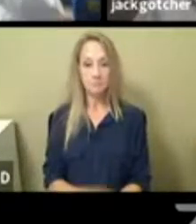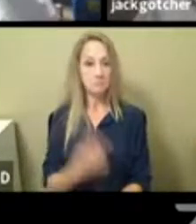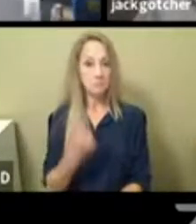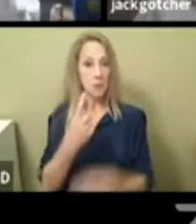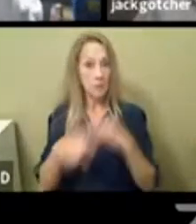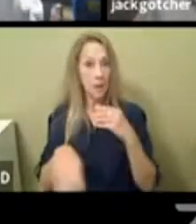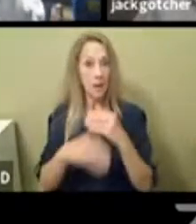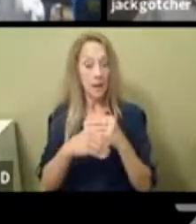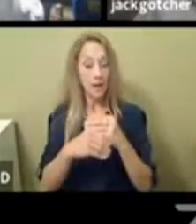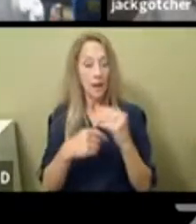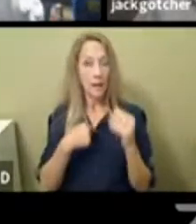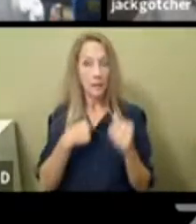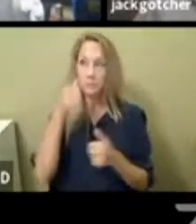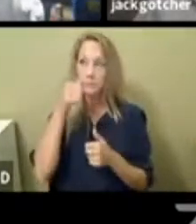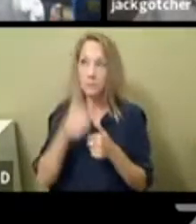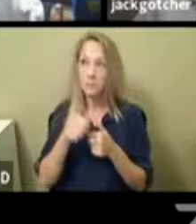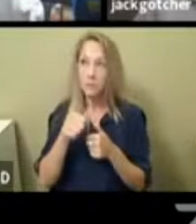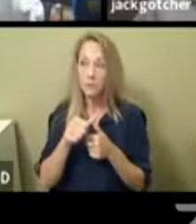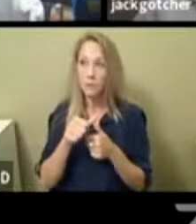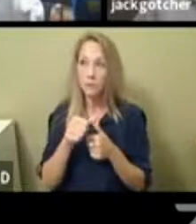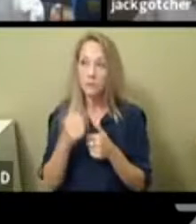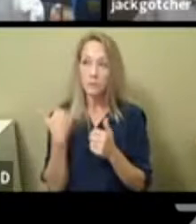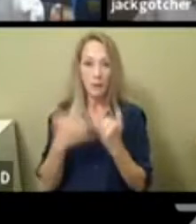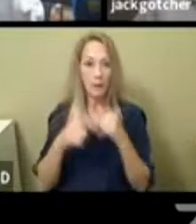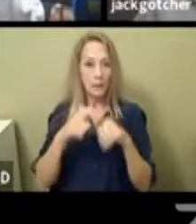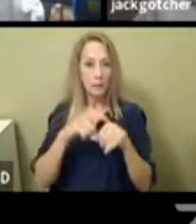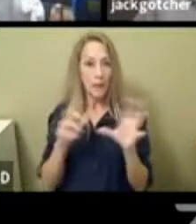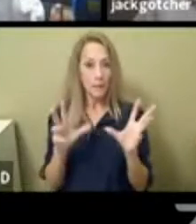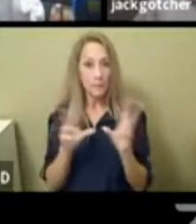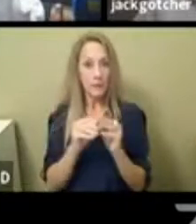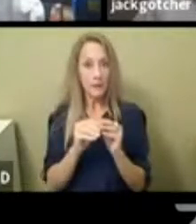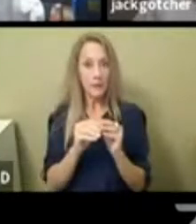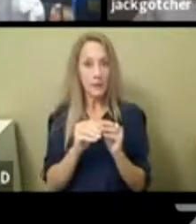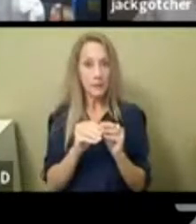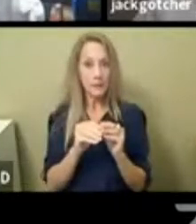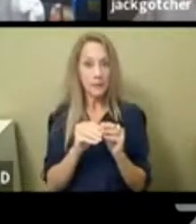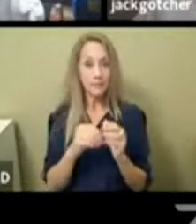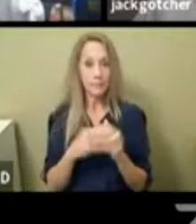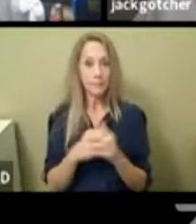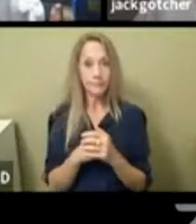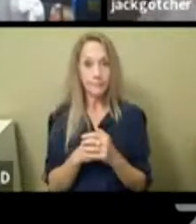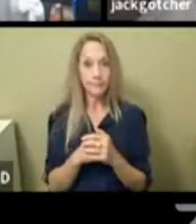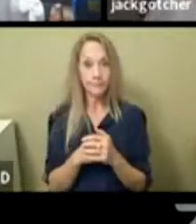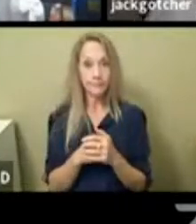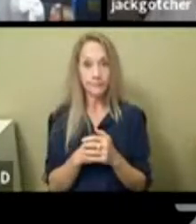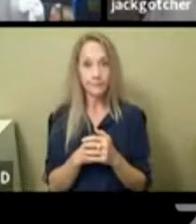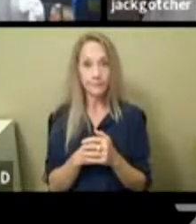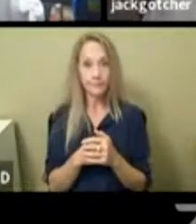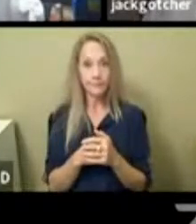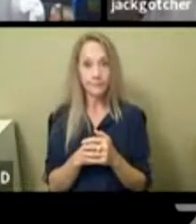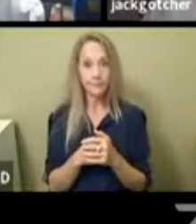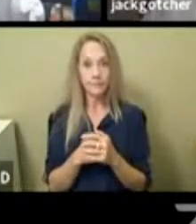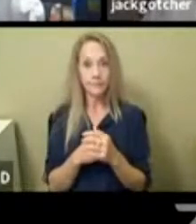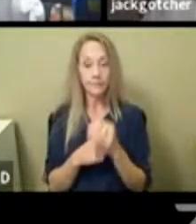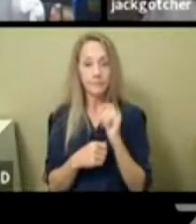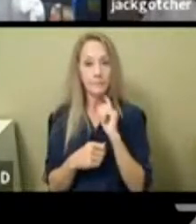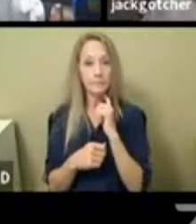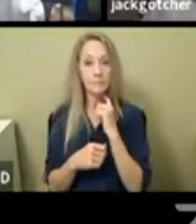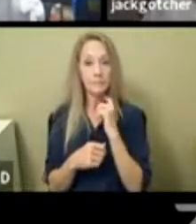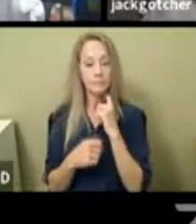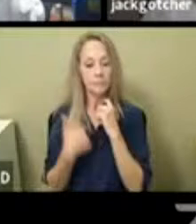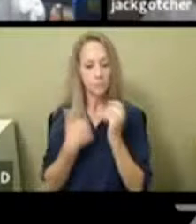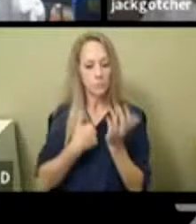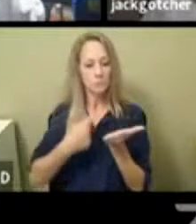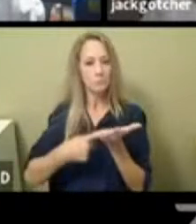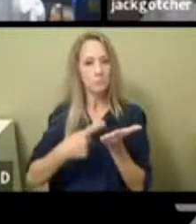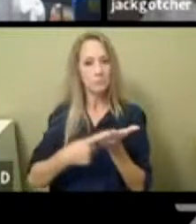my recollection, at the last meeting, we discussed these in relation